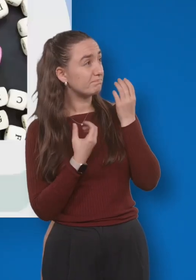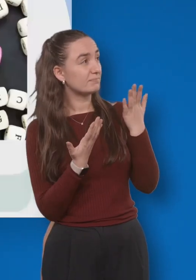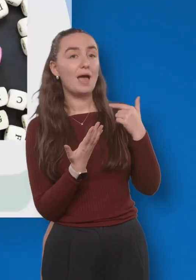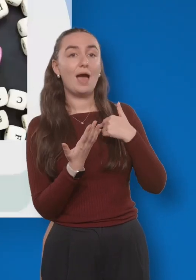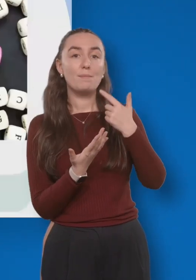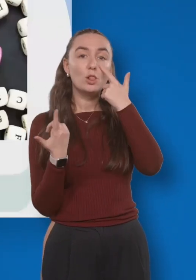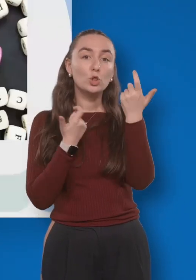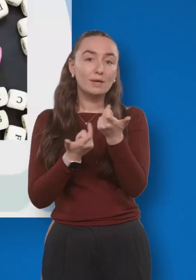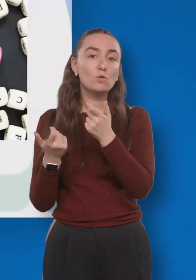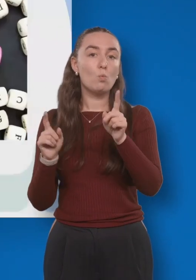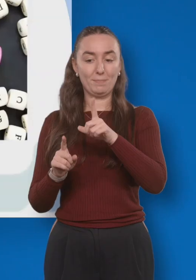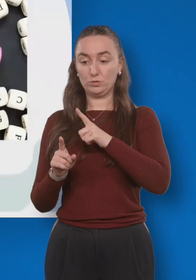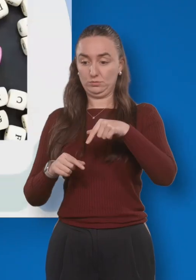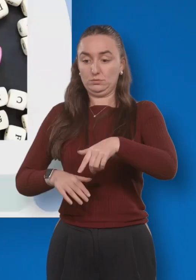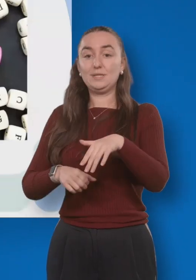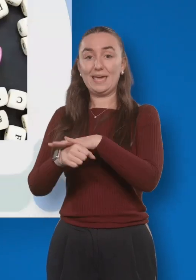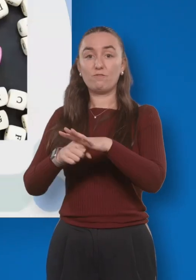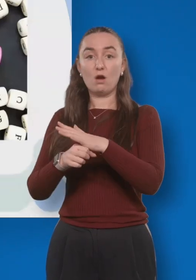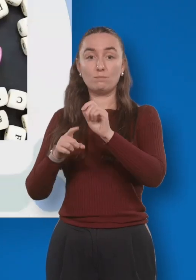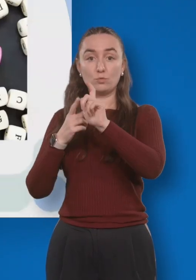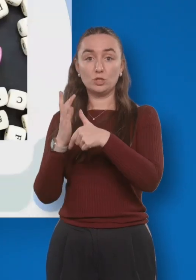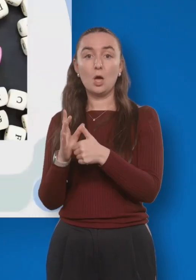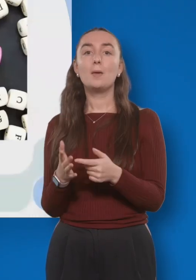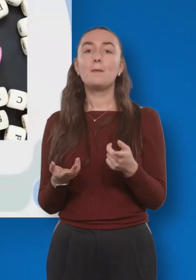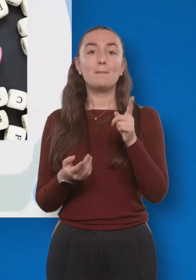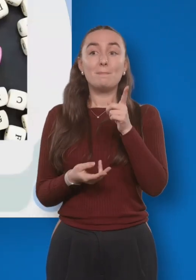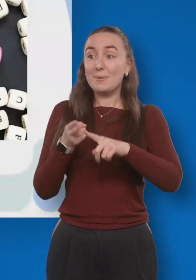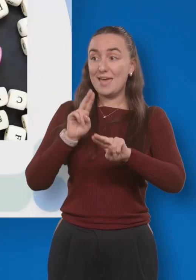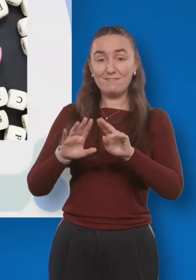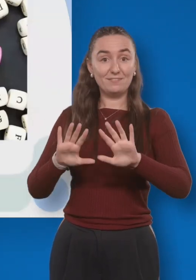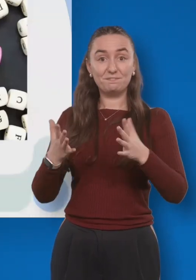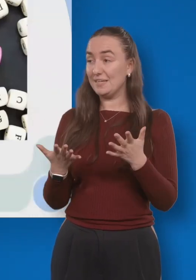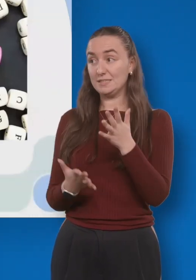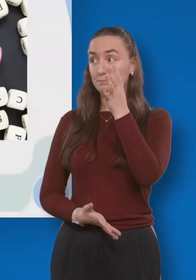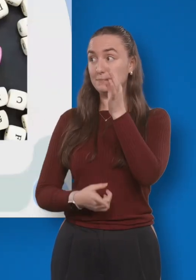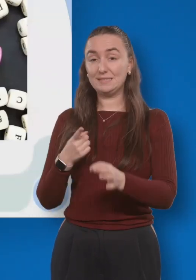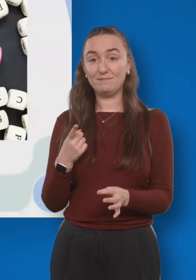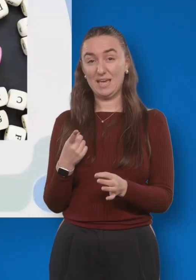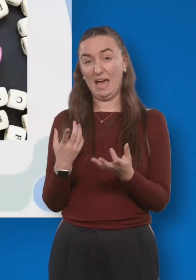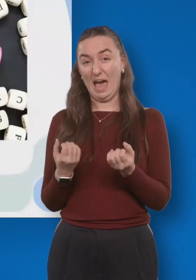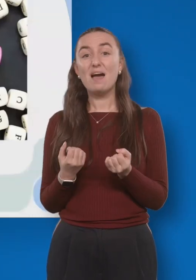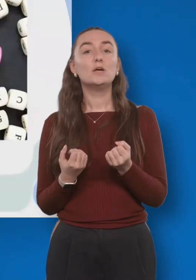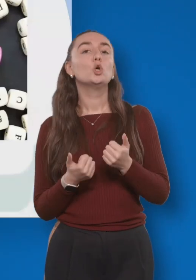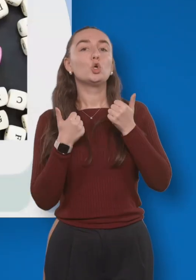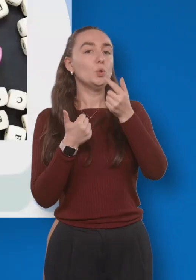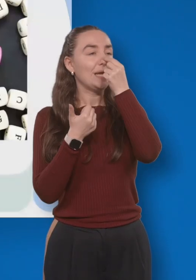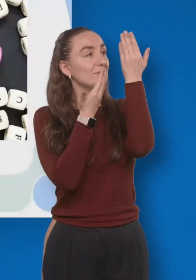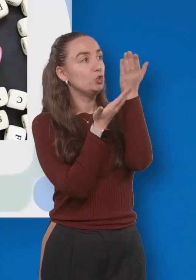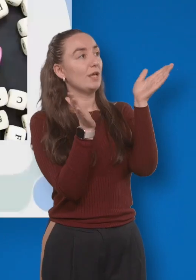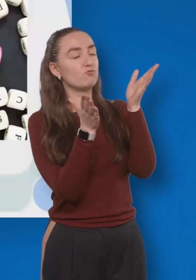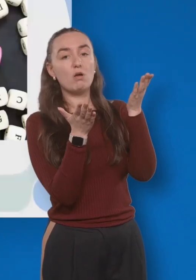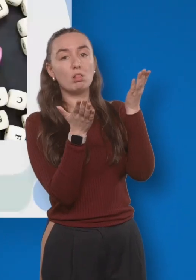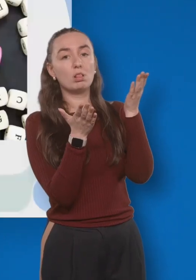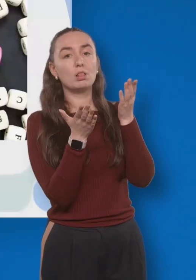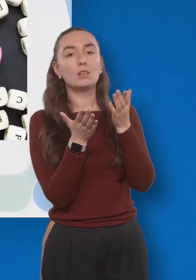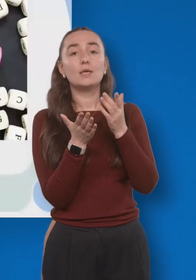because of the nature of the project. But if you're not able to do that, I think it is enough to be general. But I think the important thing is that you've